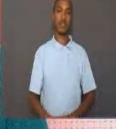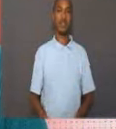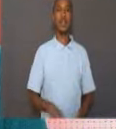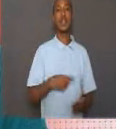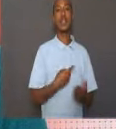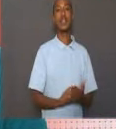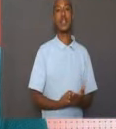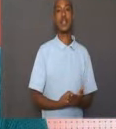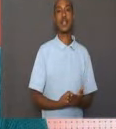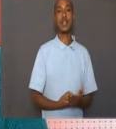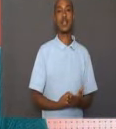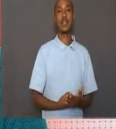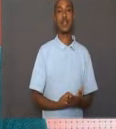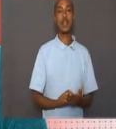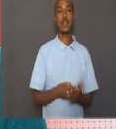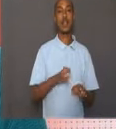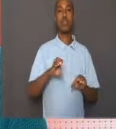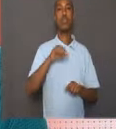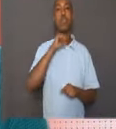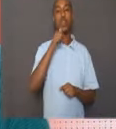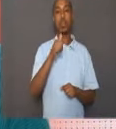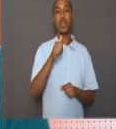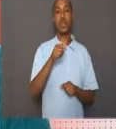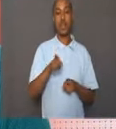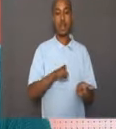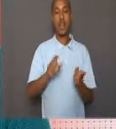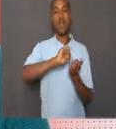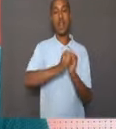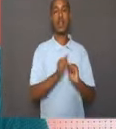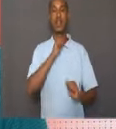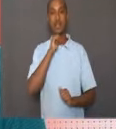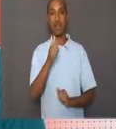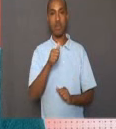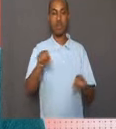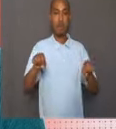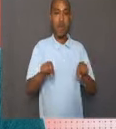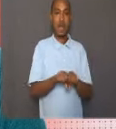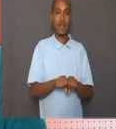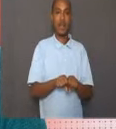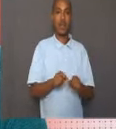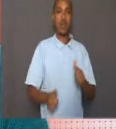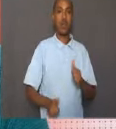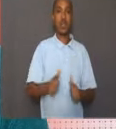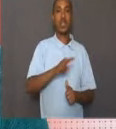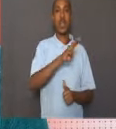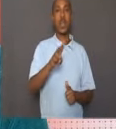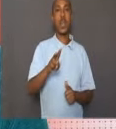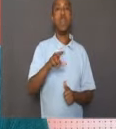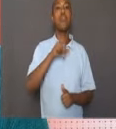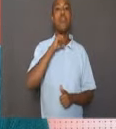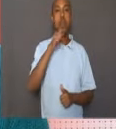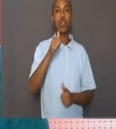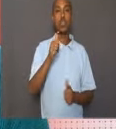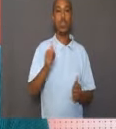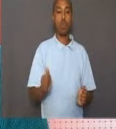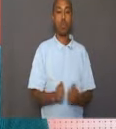These rays could not be deflected by a magnet, which meant that they were not